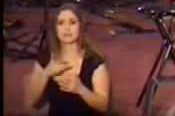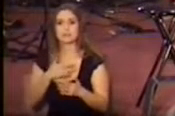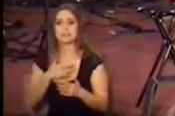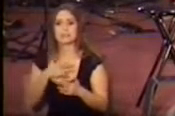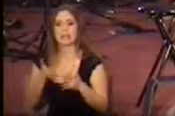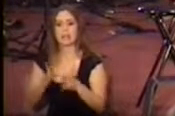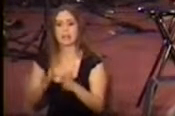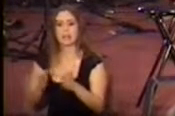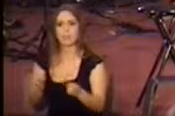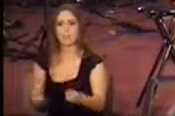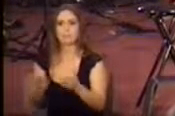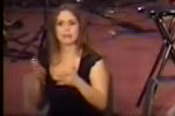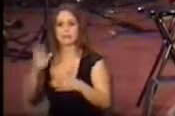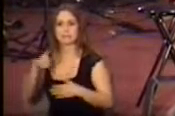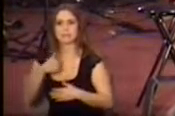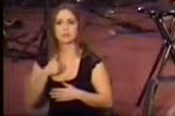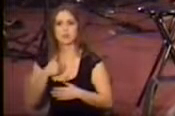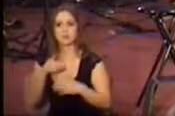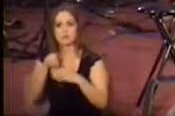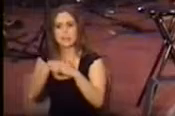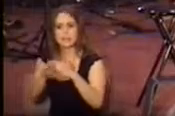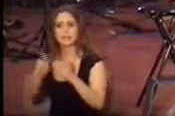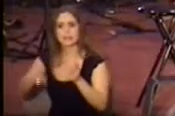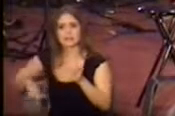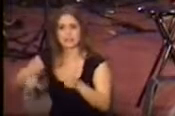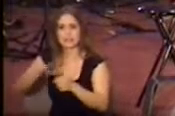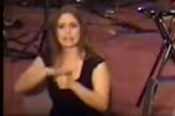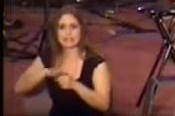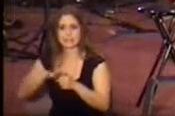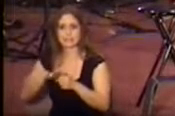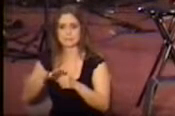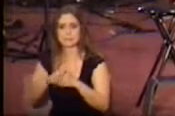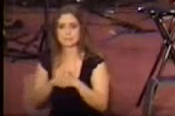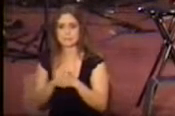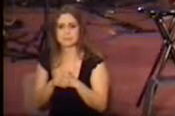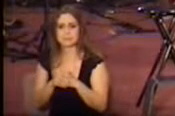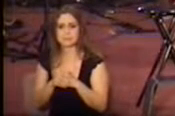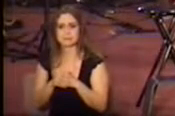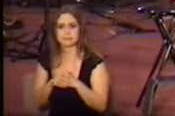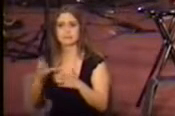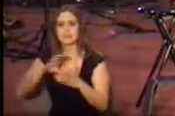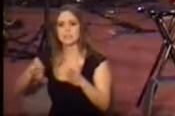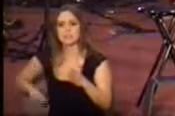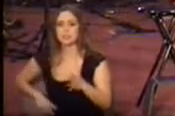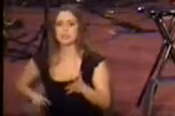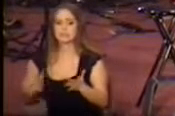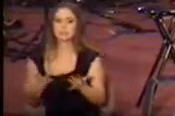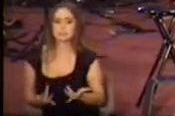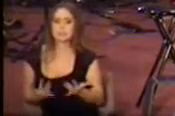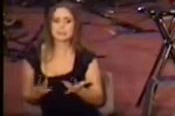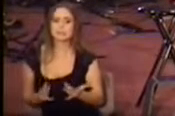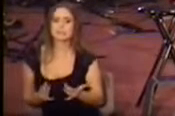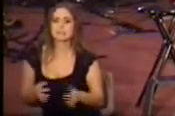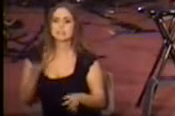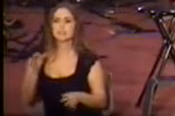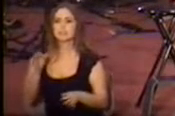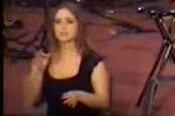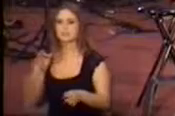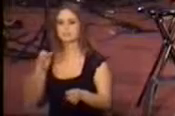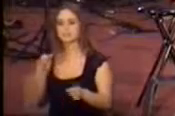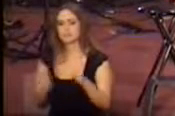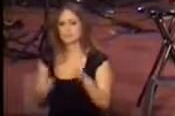2,000 years. And so as God holds back the judgment of this world, souls are still won.